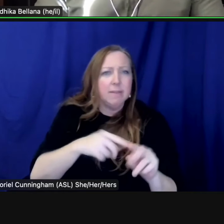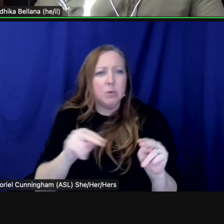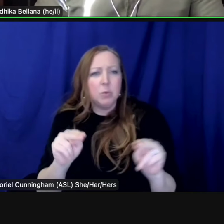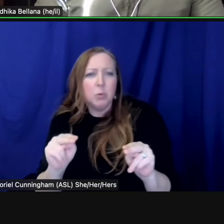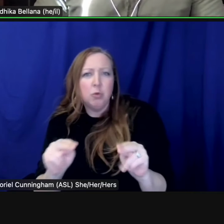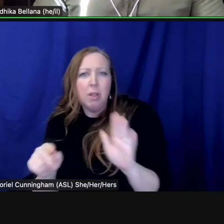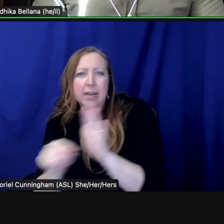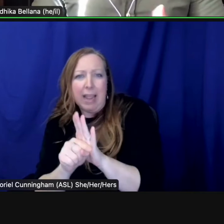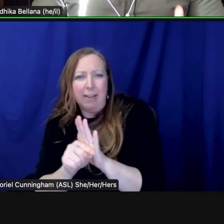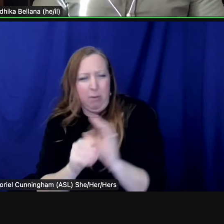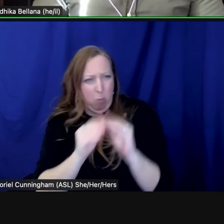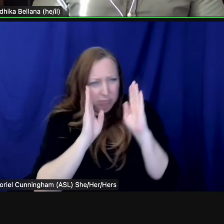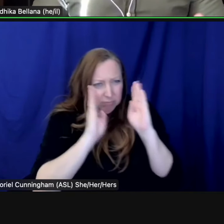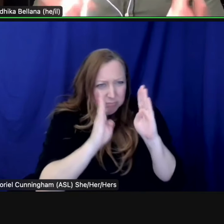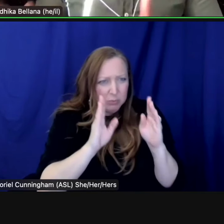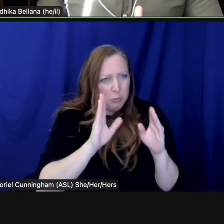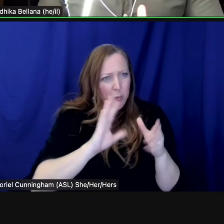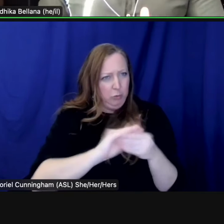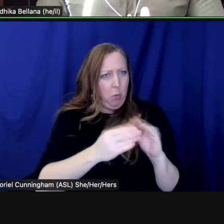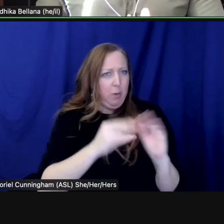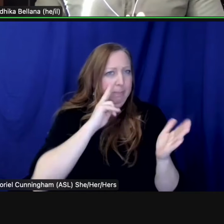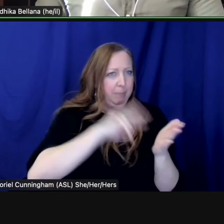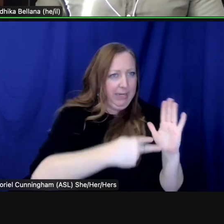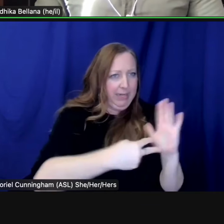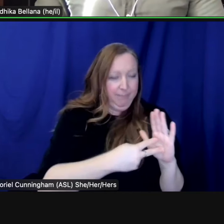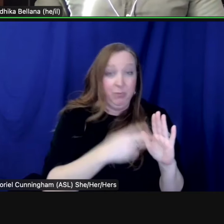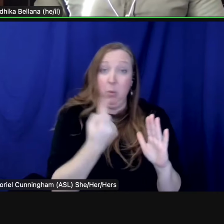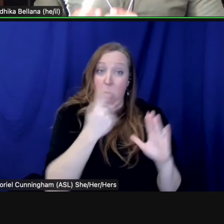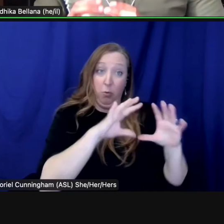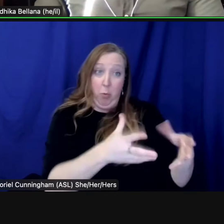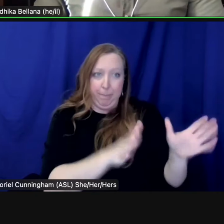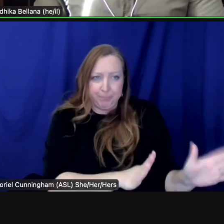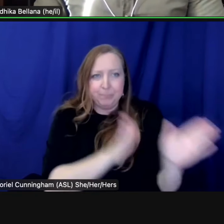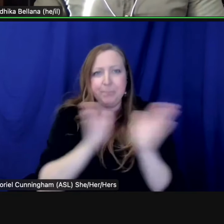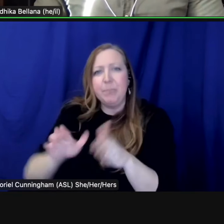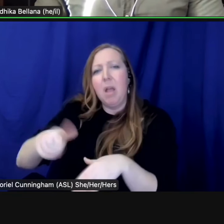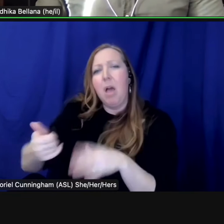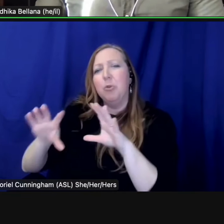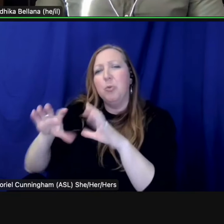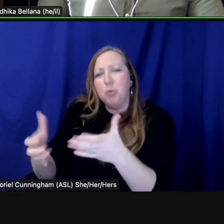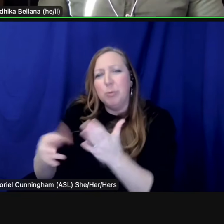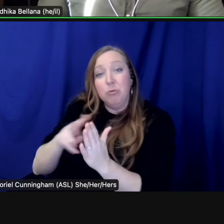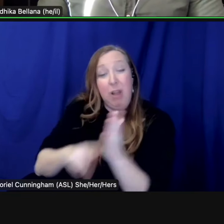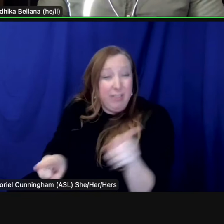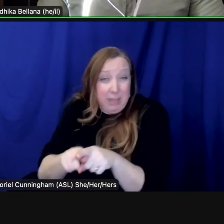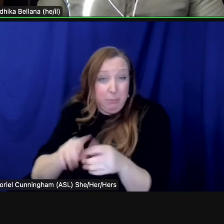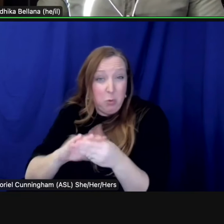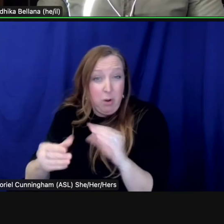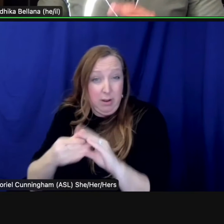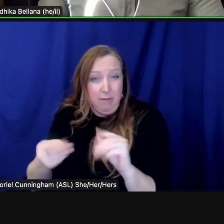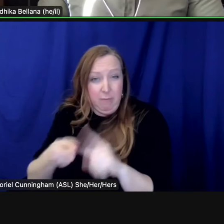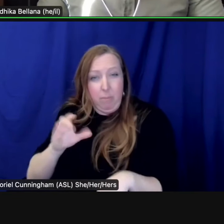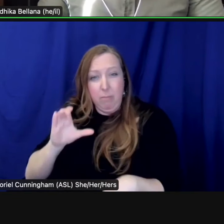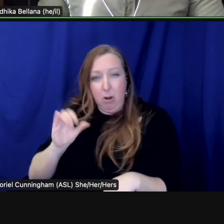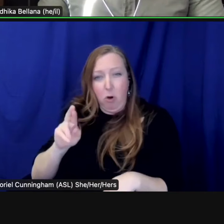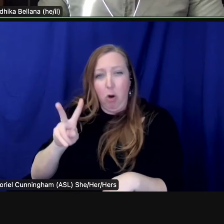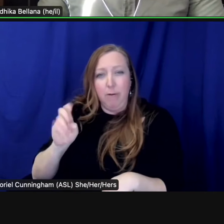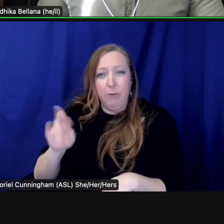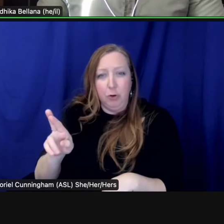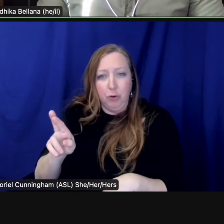meaning. And a separate group of participants read the same part of the story. This time, they were in a